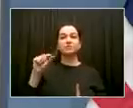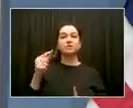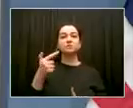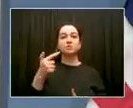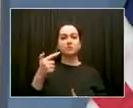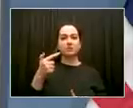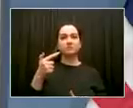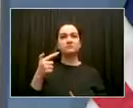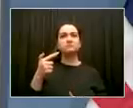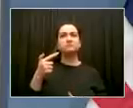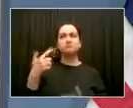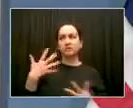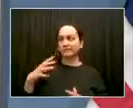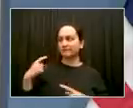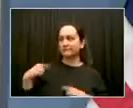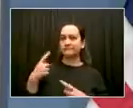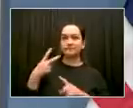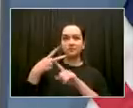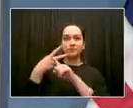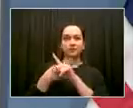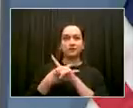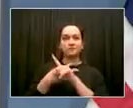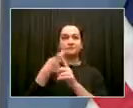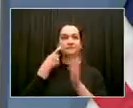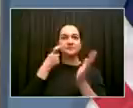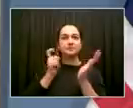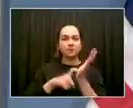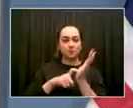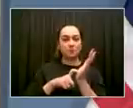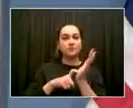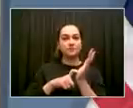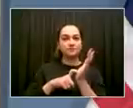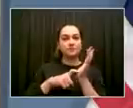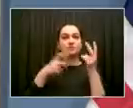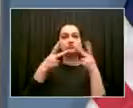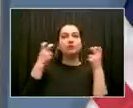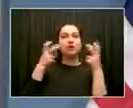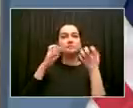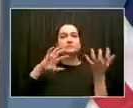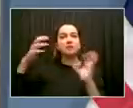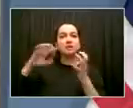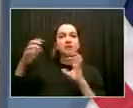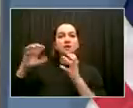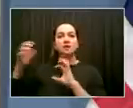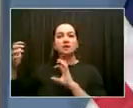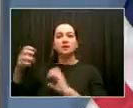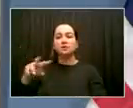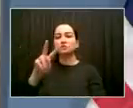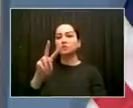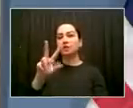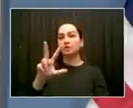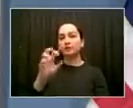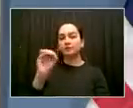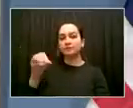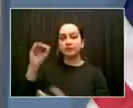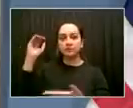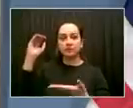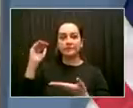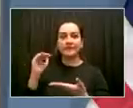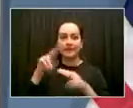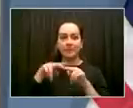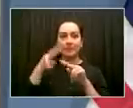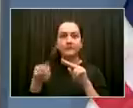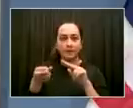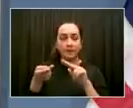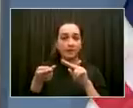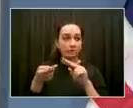23% decrease. The one category of major index crime that we have an increase in through the first 2 months is a slight increase in